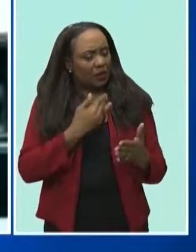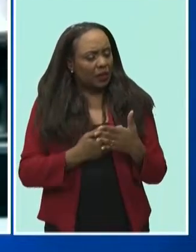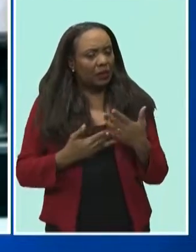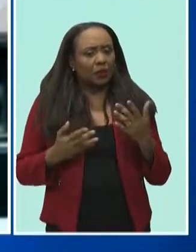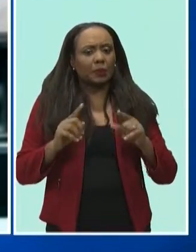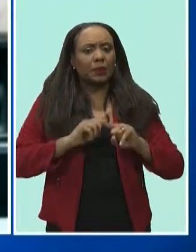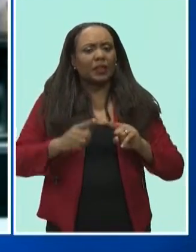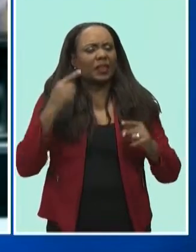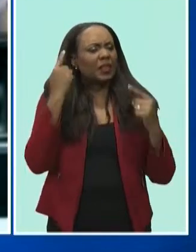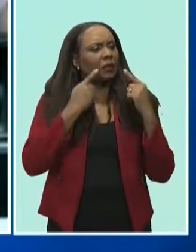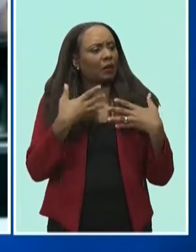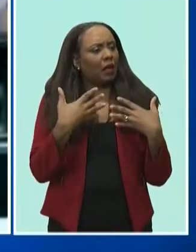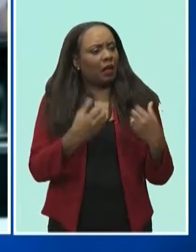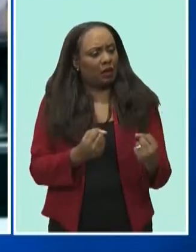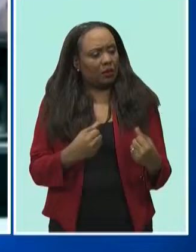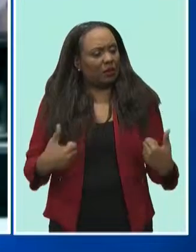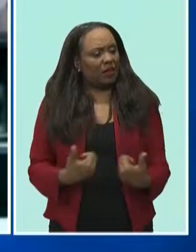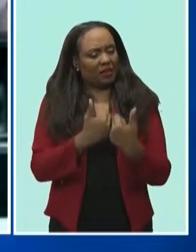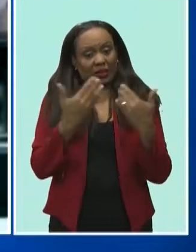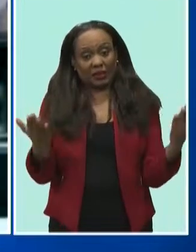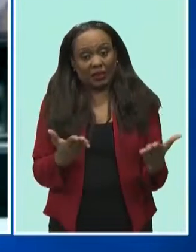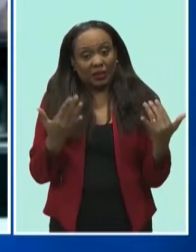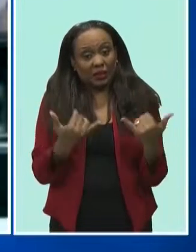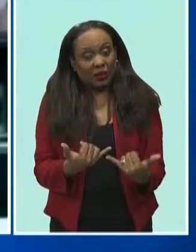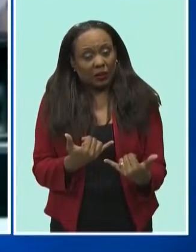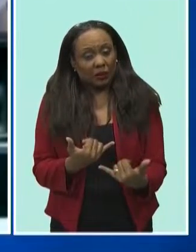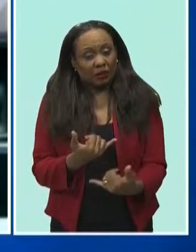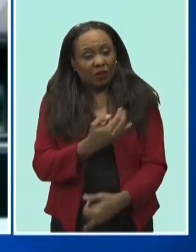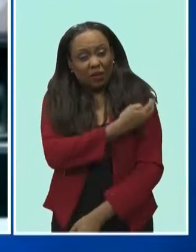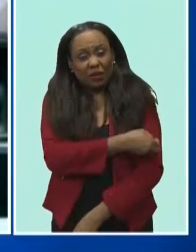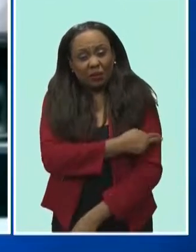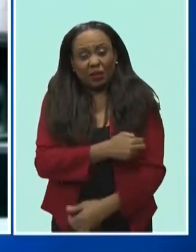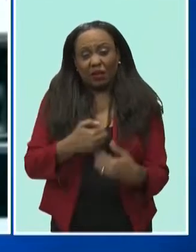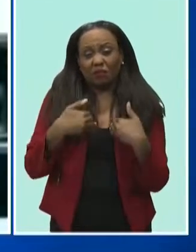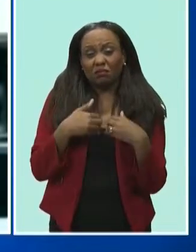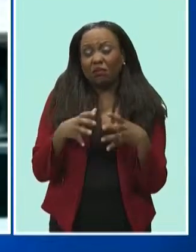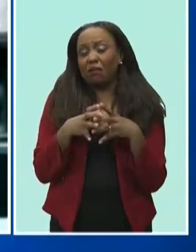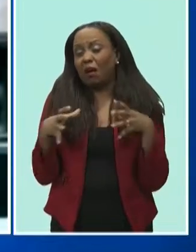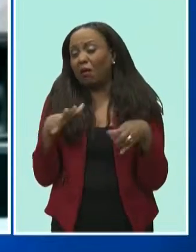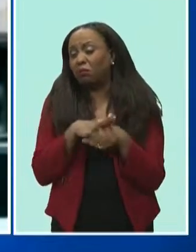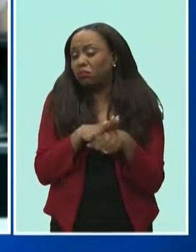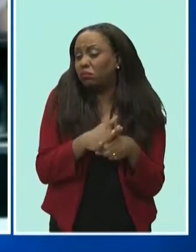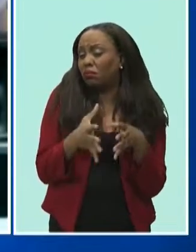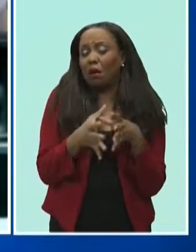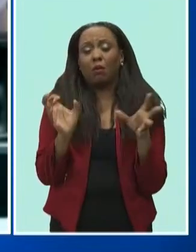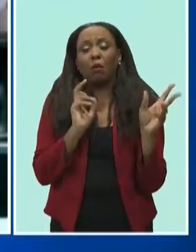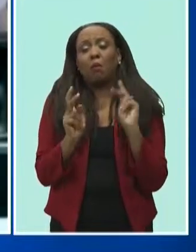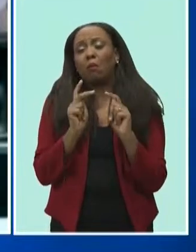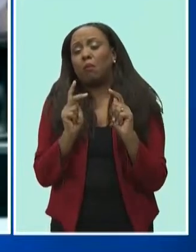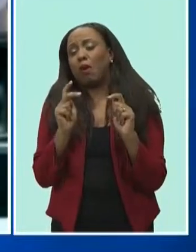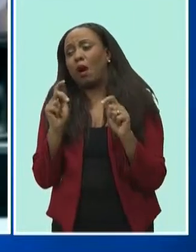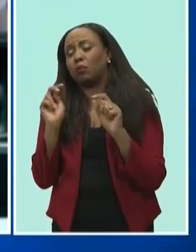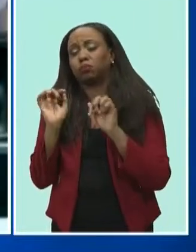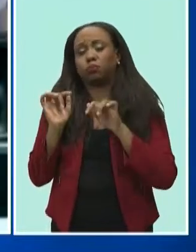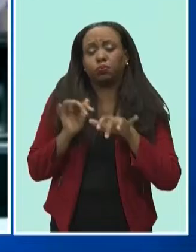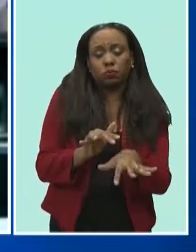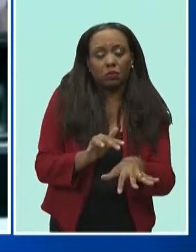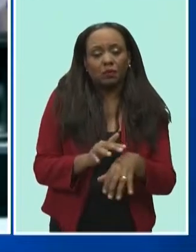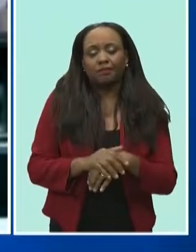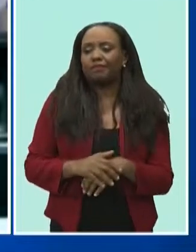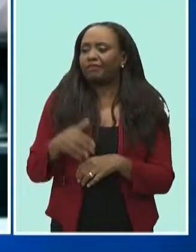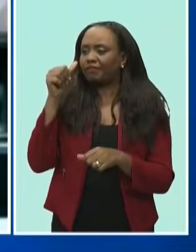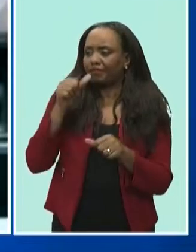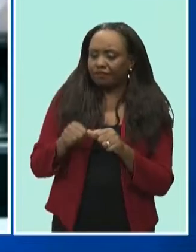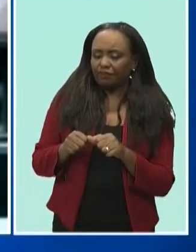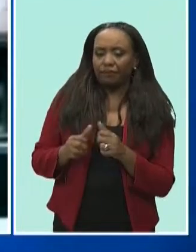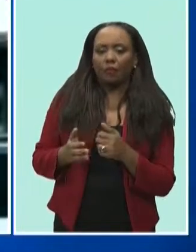you consider the current healthcare challenges and the pressure that the QE8, for example, is already under. Well, remember, Lisa, one of the first steps